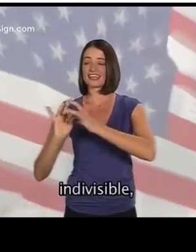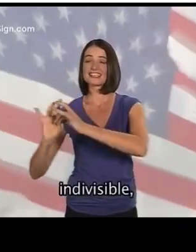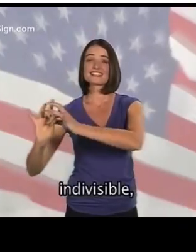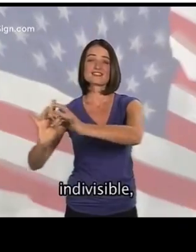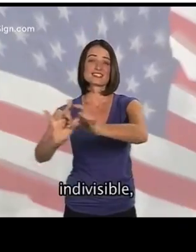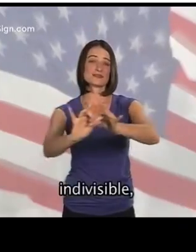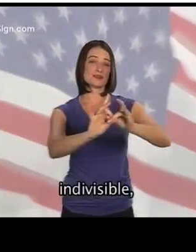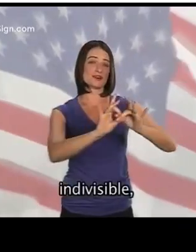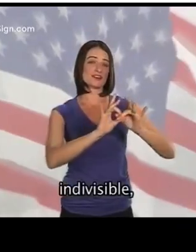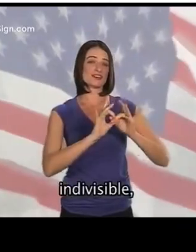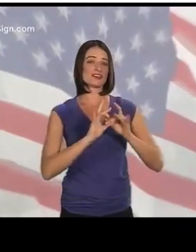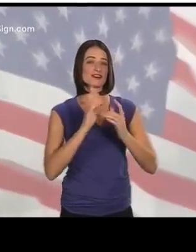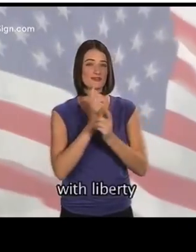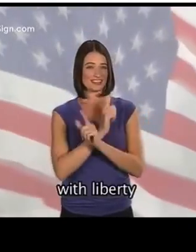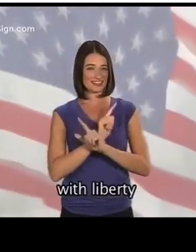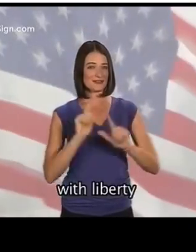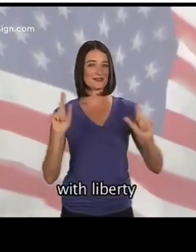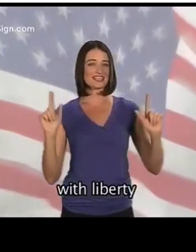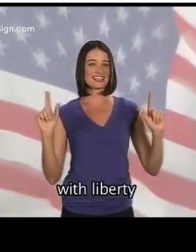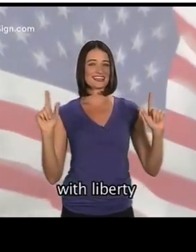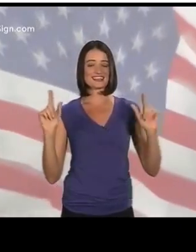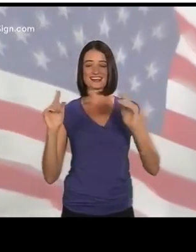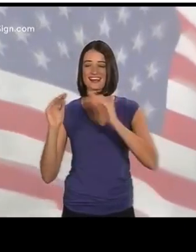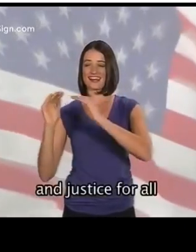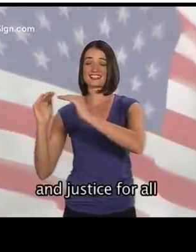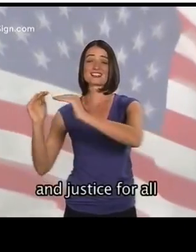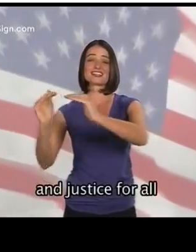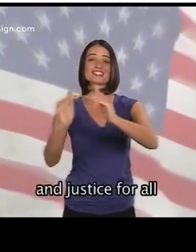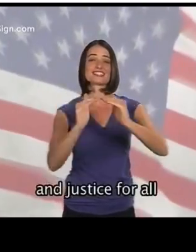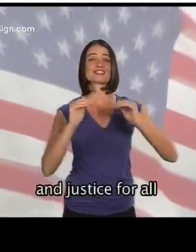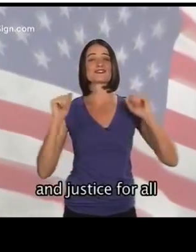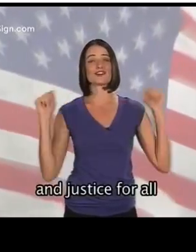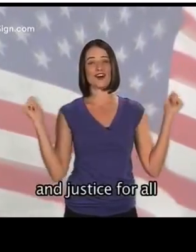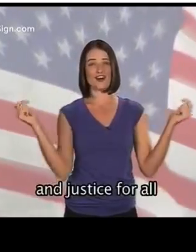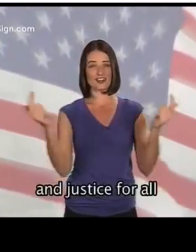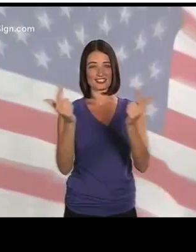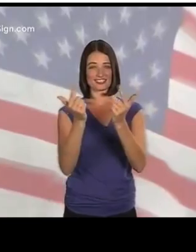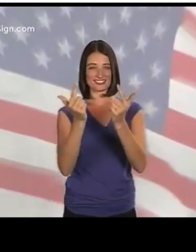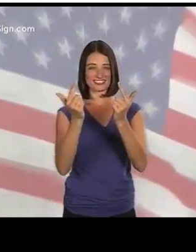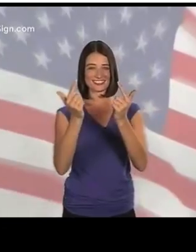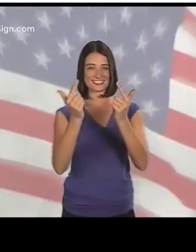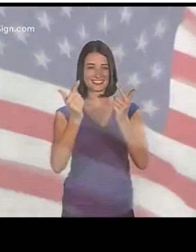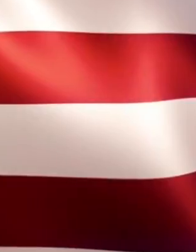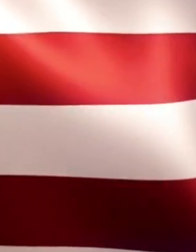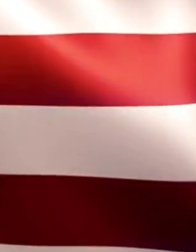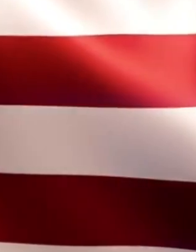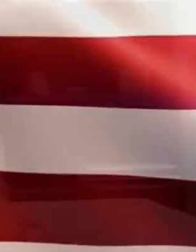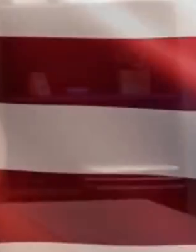indivisible, with liberty and justice for all.